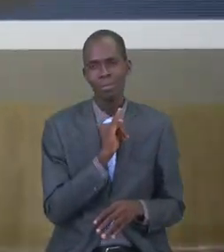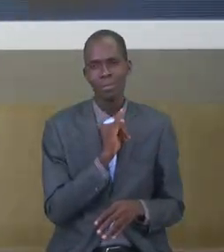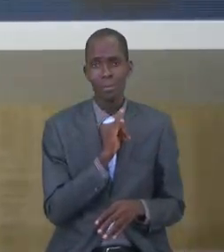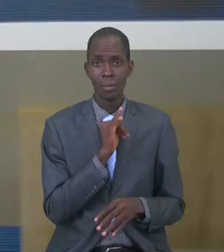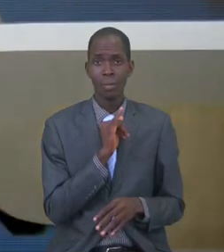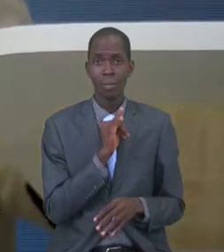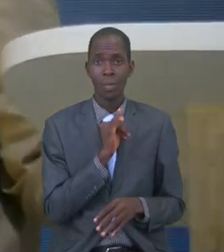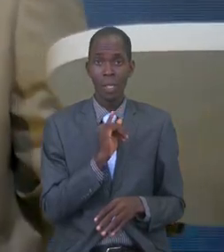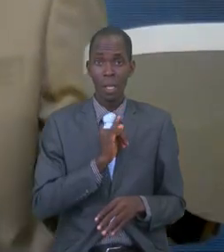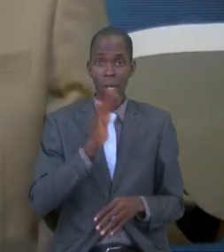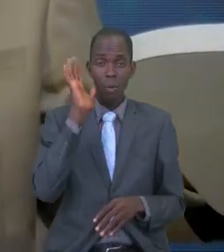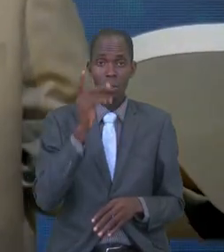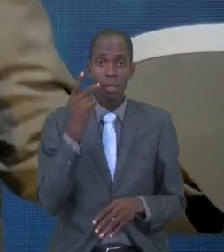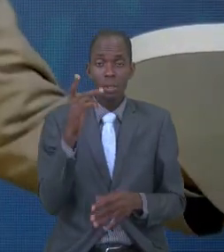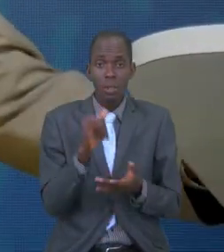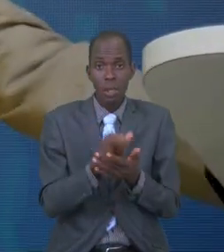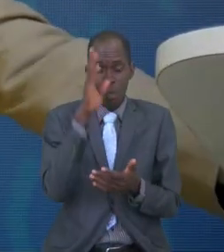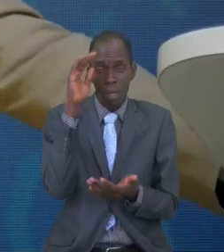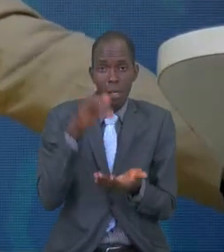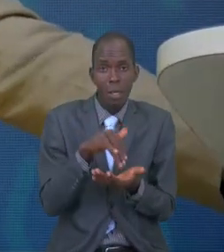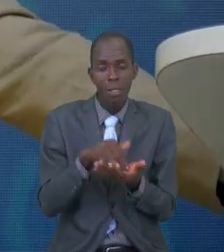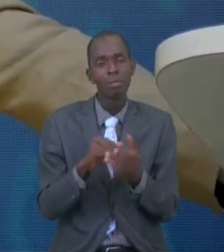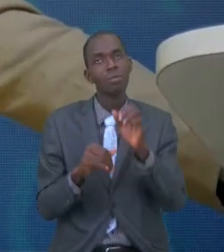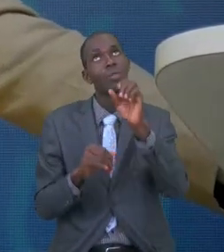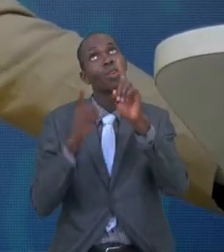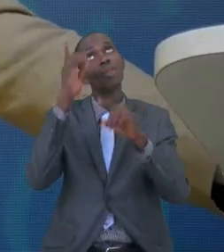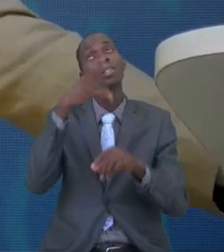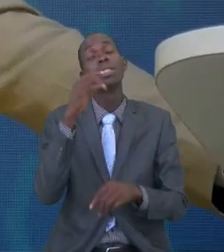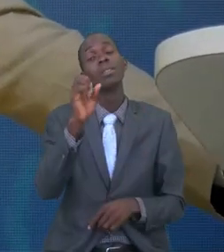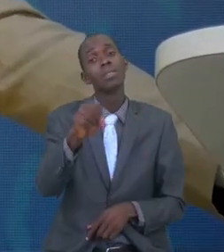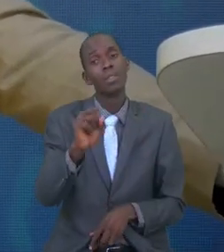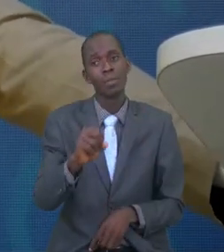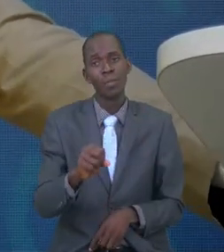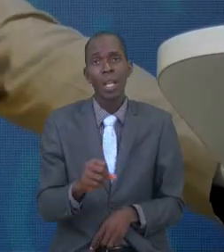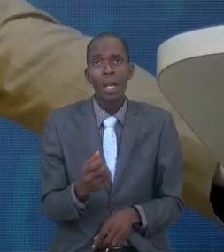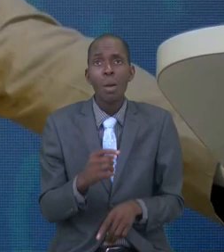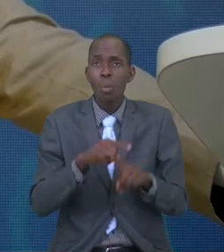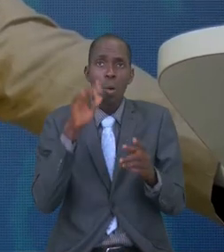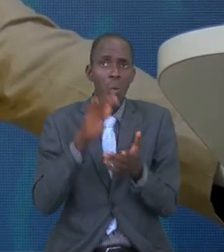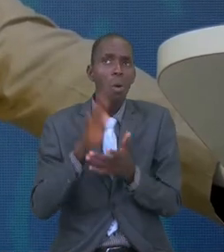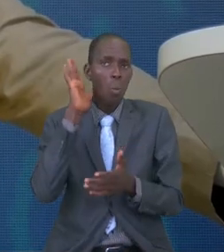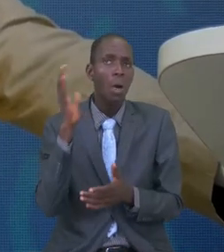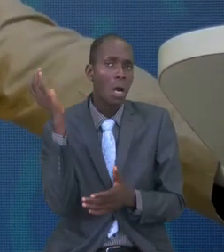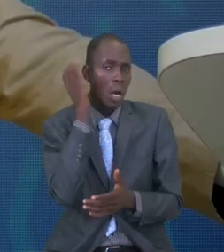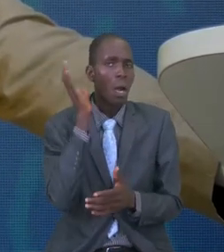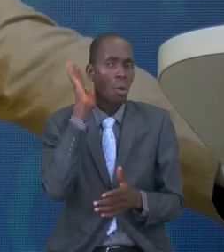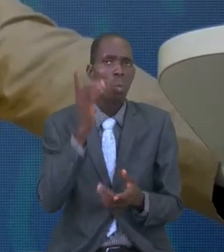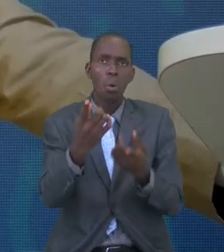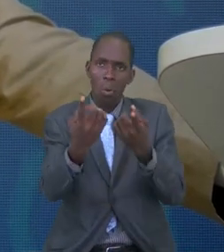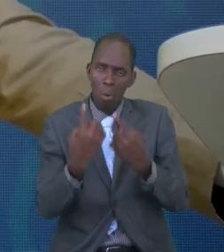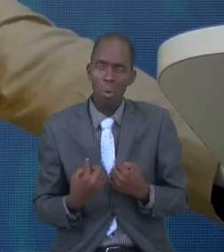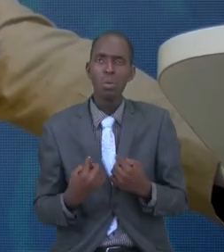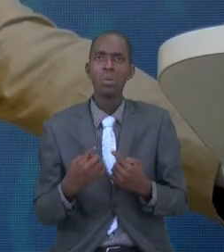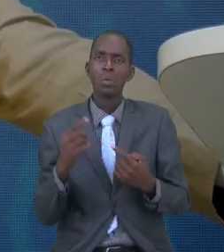see that man again? Yes, of course. Jezebel were here. We've come out